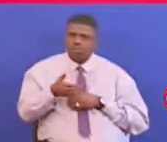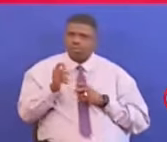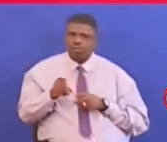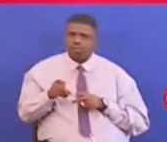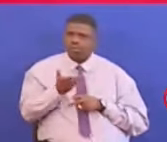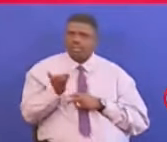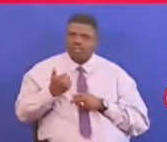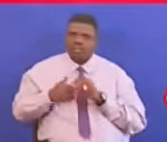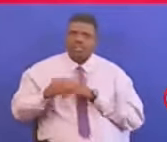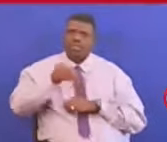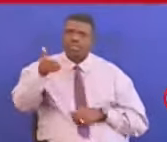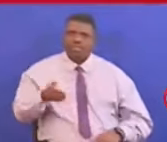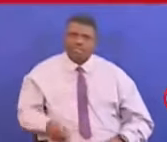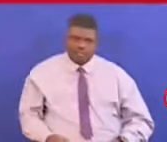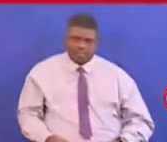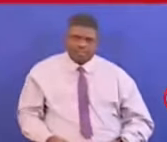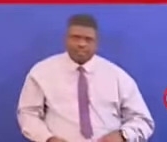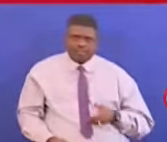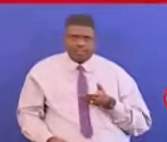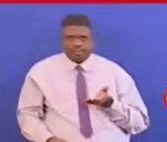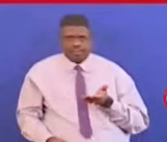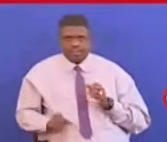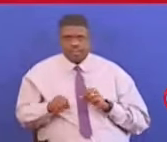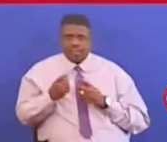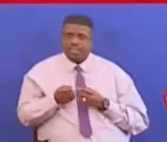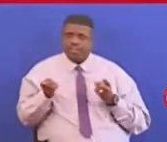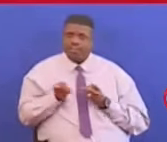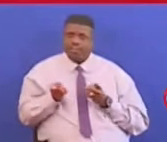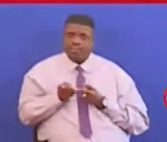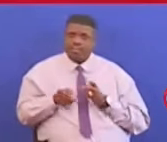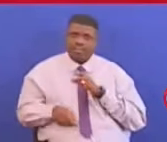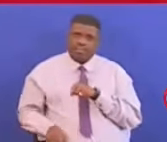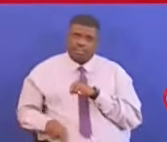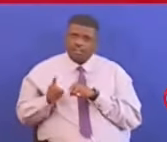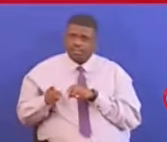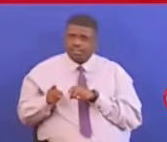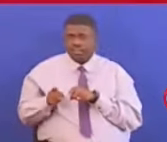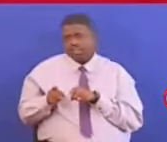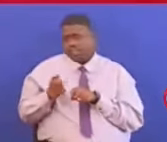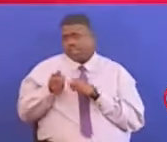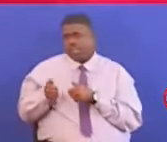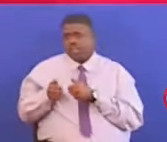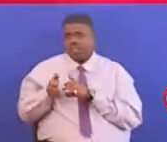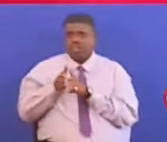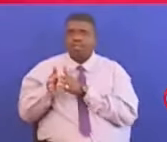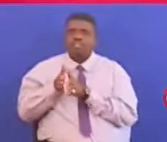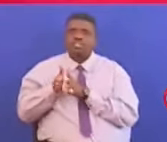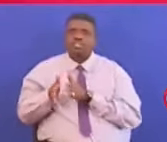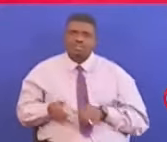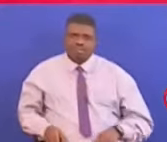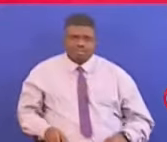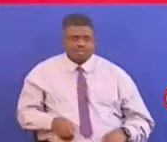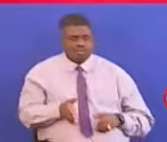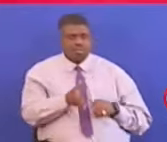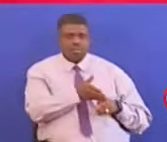move. That is basically what is there. But also it's about the speed, that given that we define terms of the economical